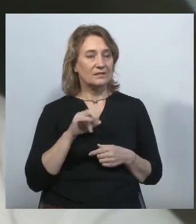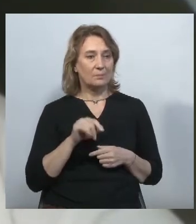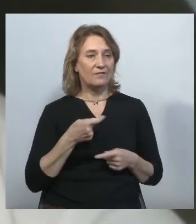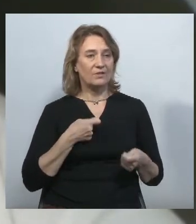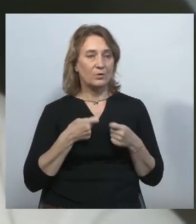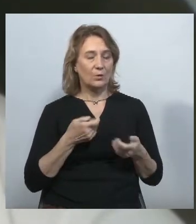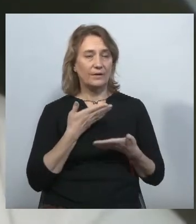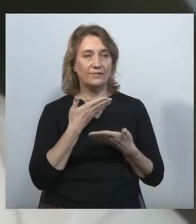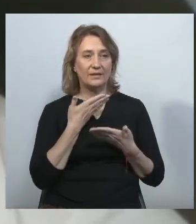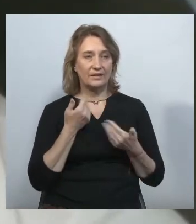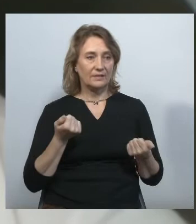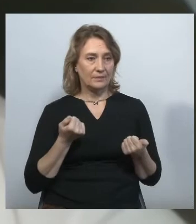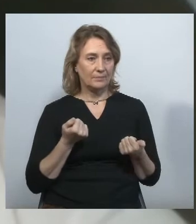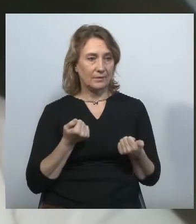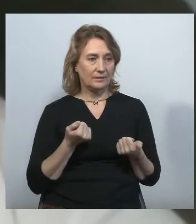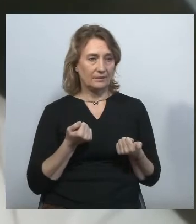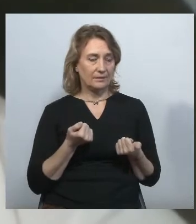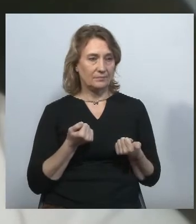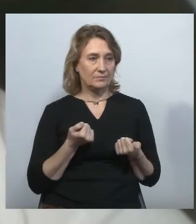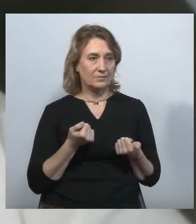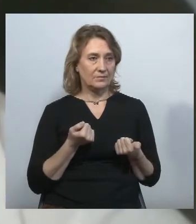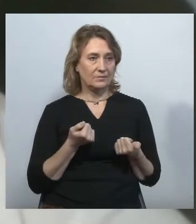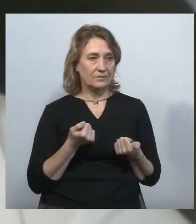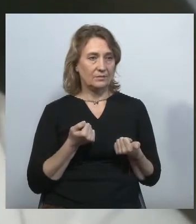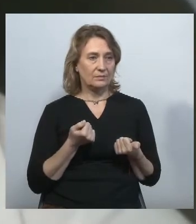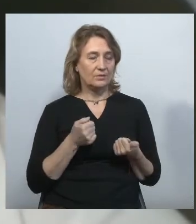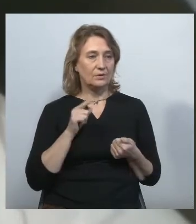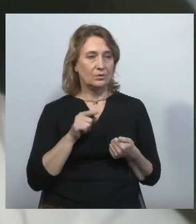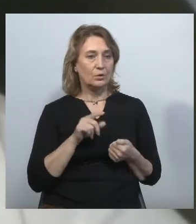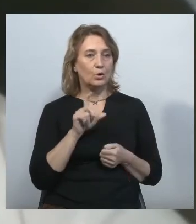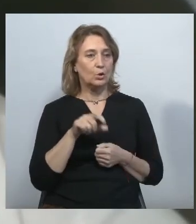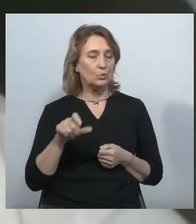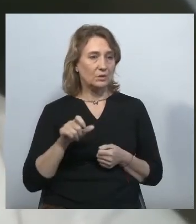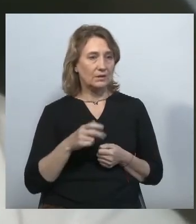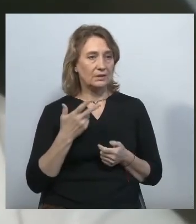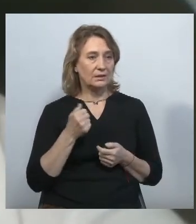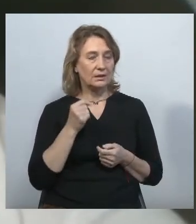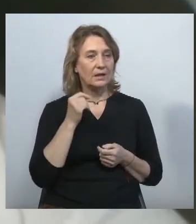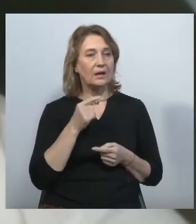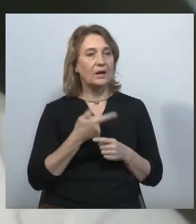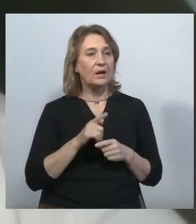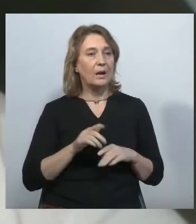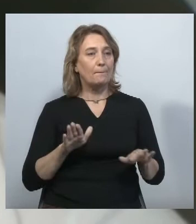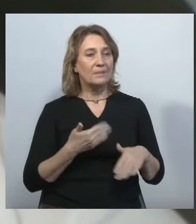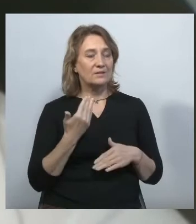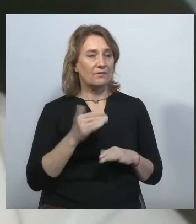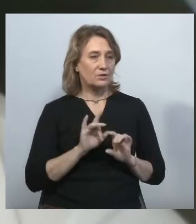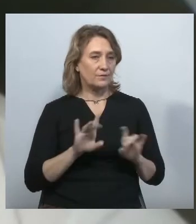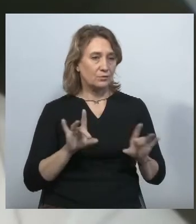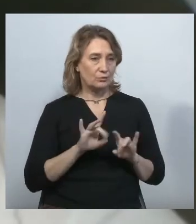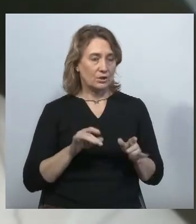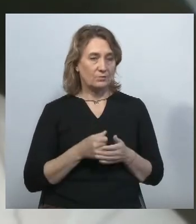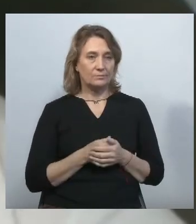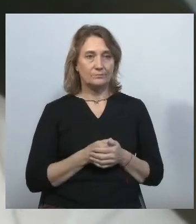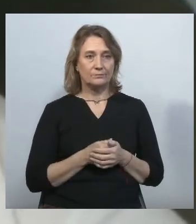As of now, co-regulation doesn't have doesn't include journalist